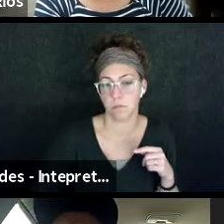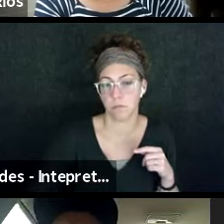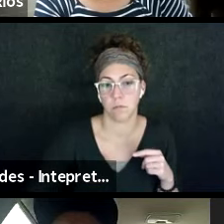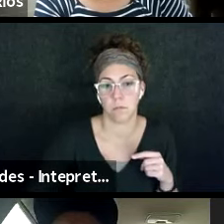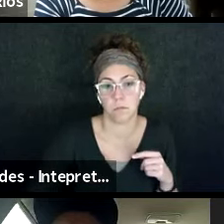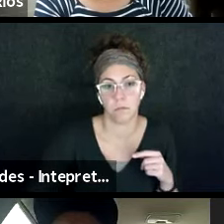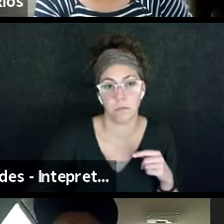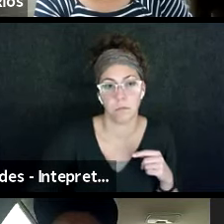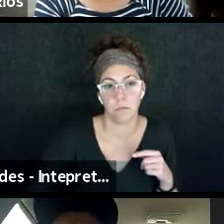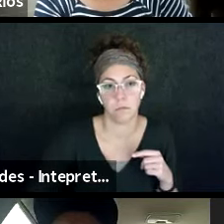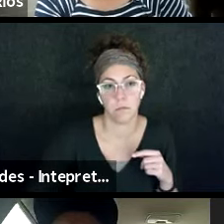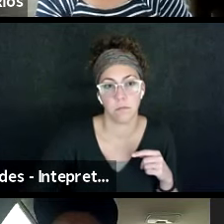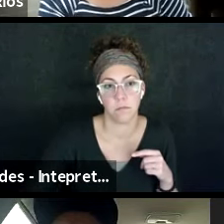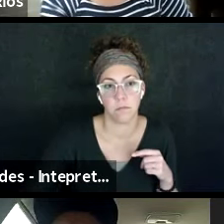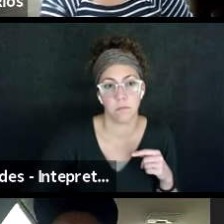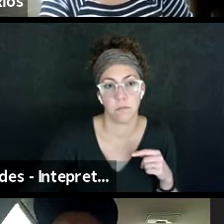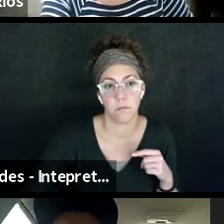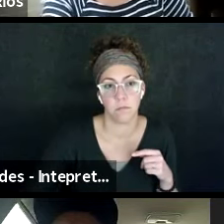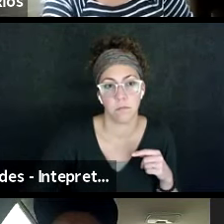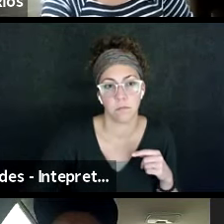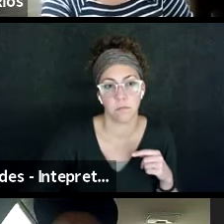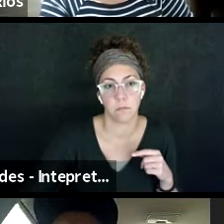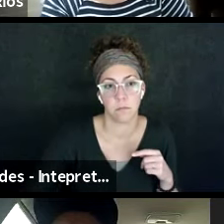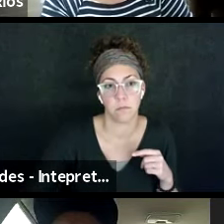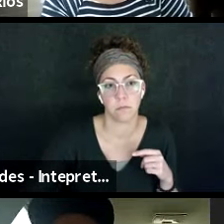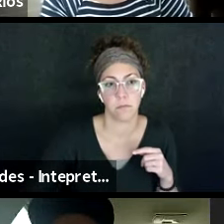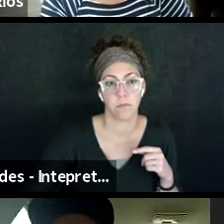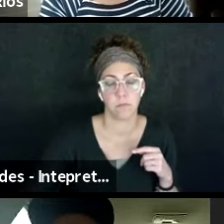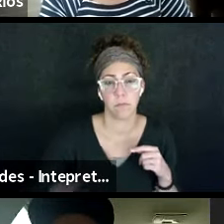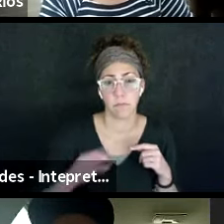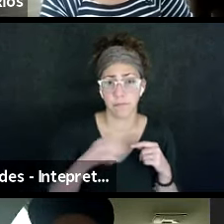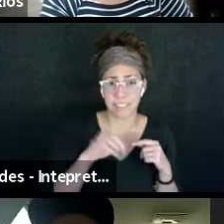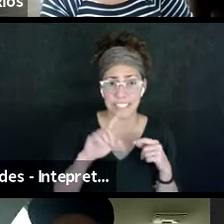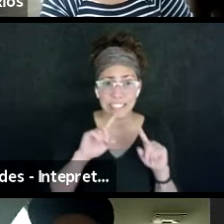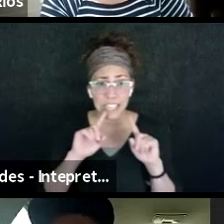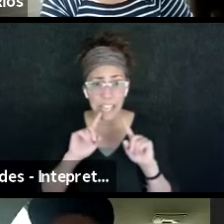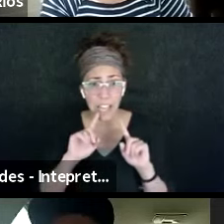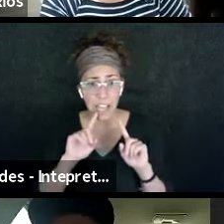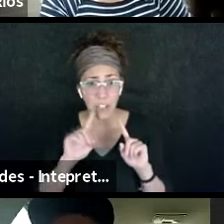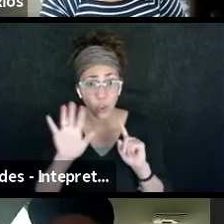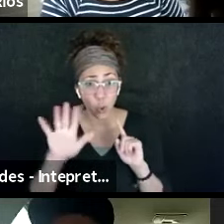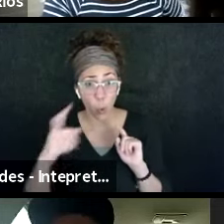Did we answer your question regarding the classrooms?